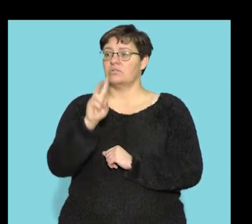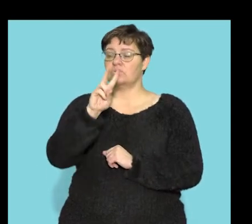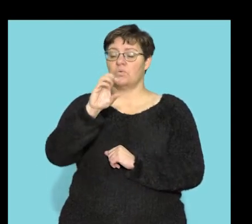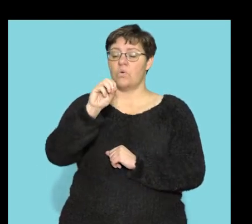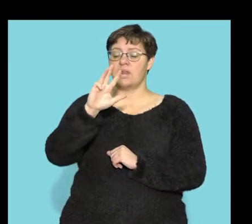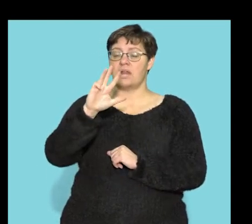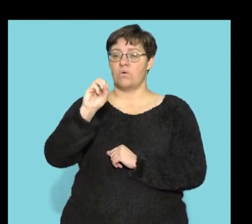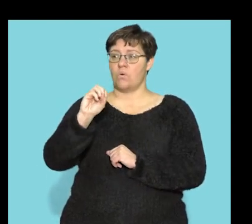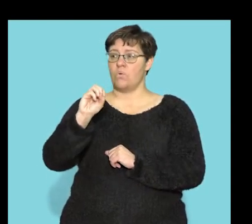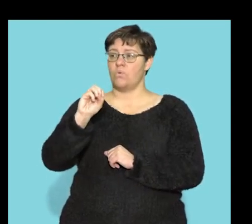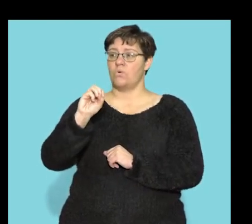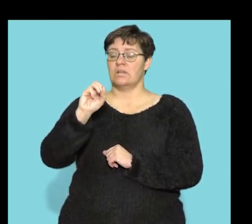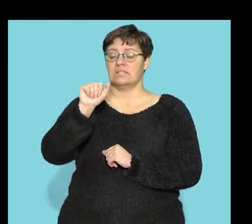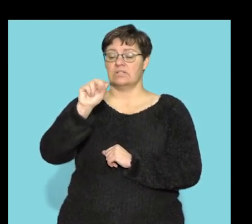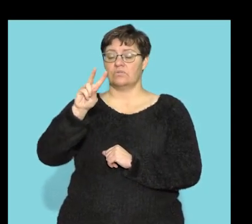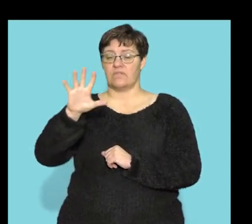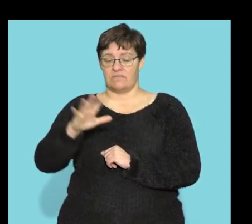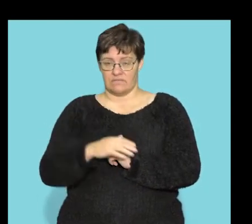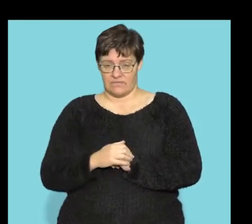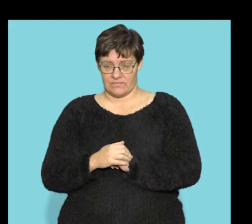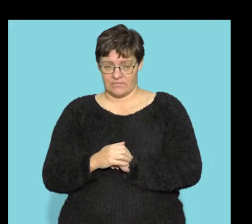2,090,625. Sales figure once again